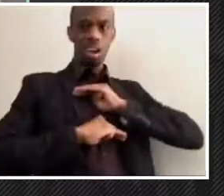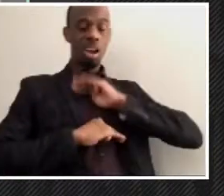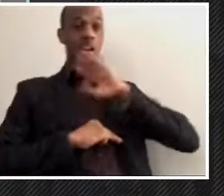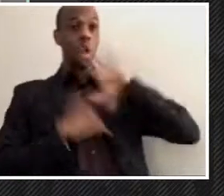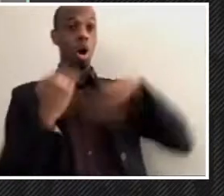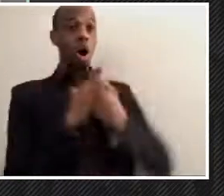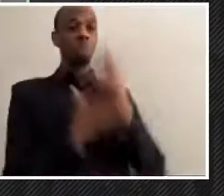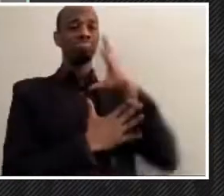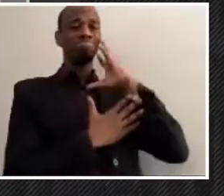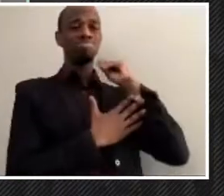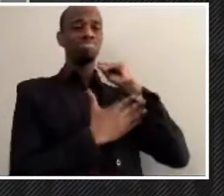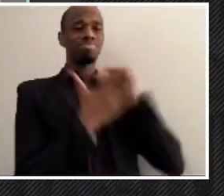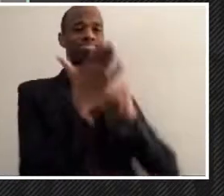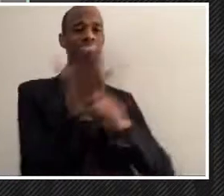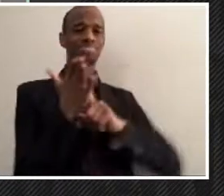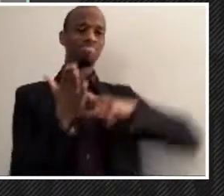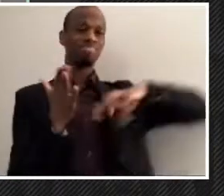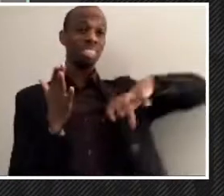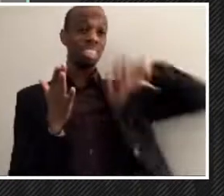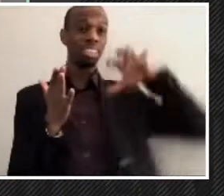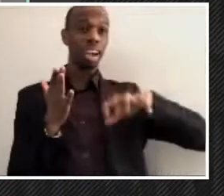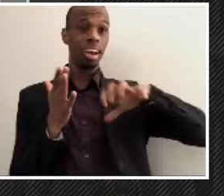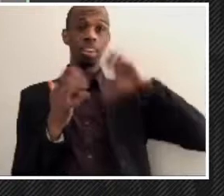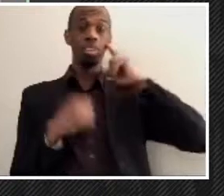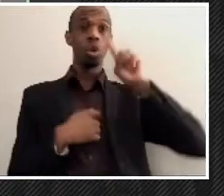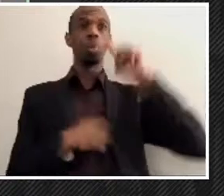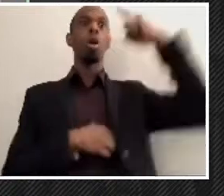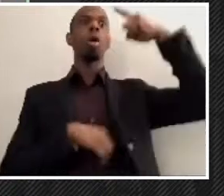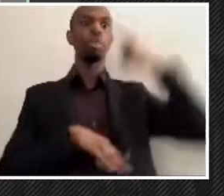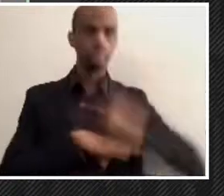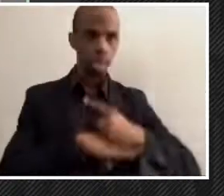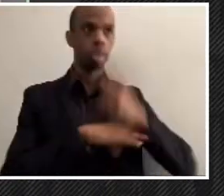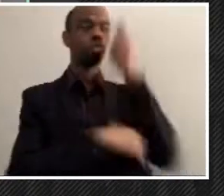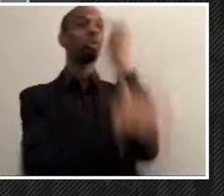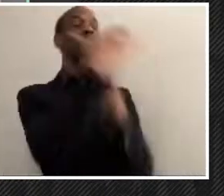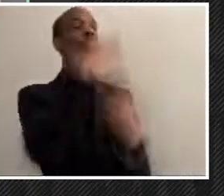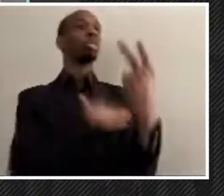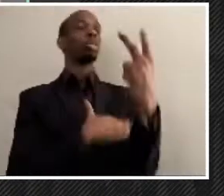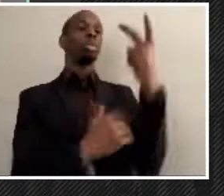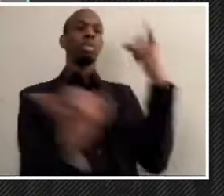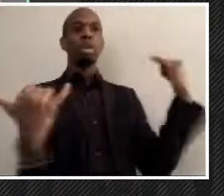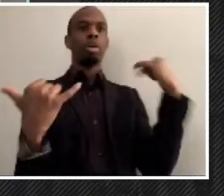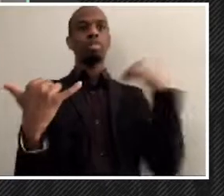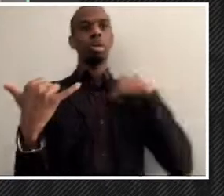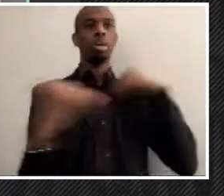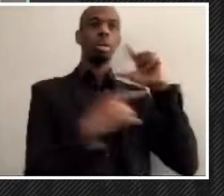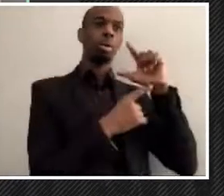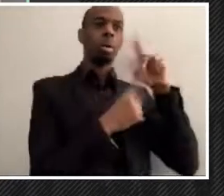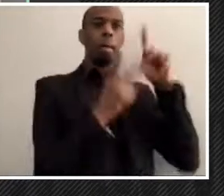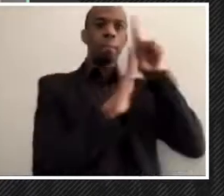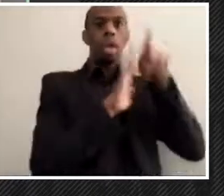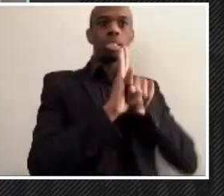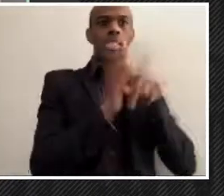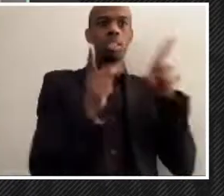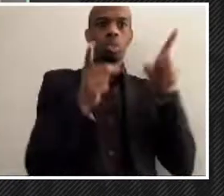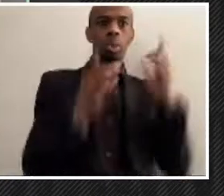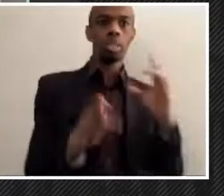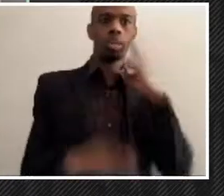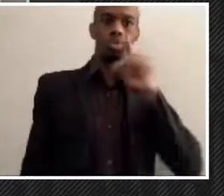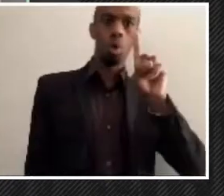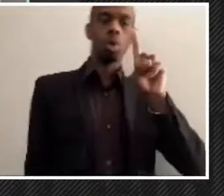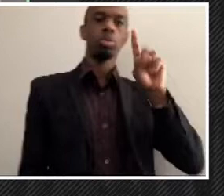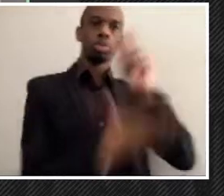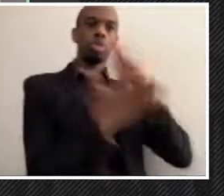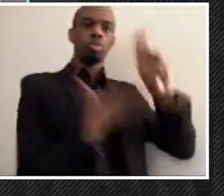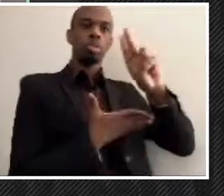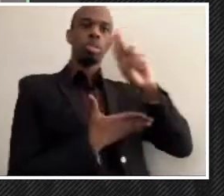positioned to work as the policy director for the ACLU of Tennessee. We just need to redefine and look again at who we're welcoming into